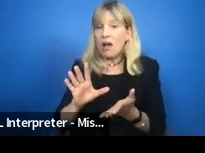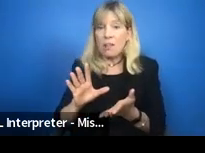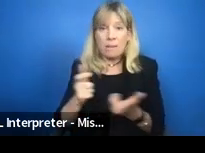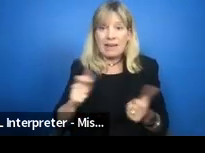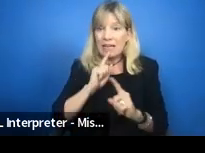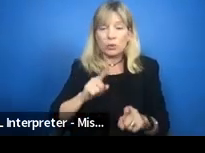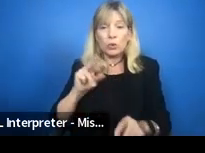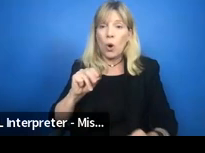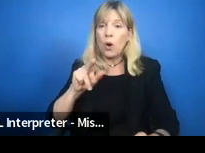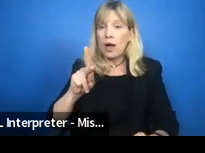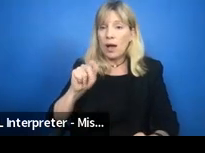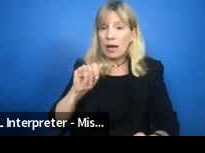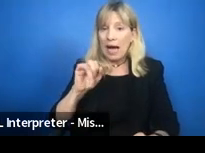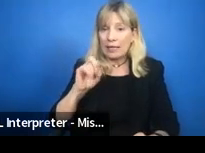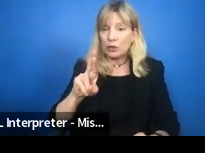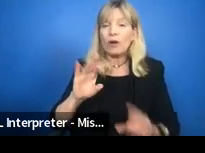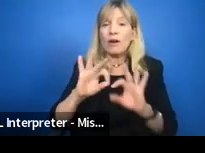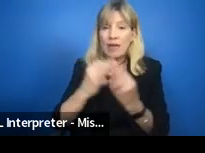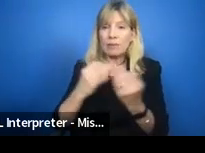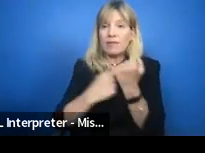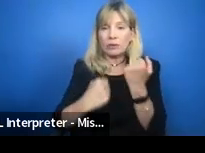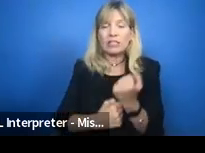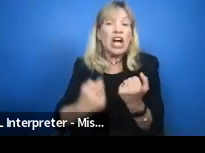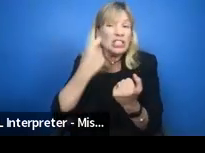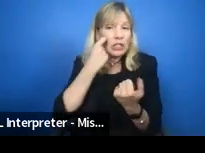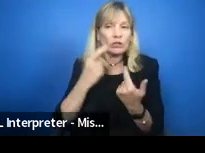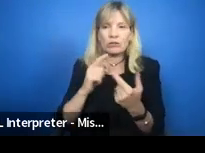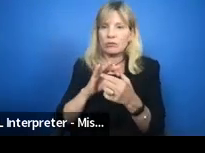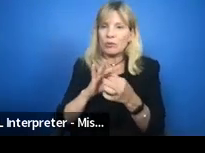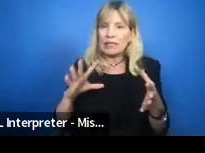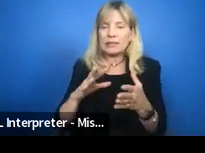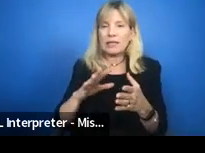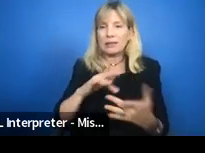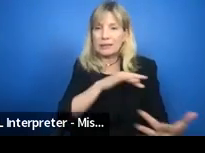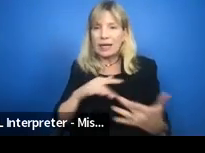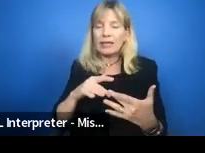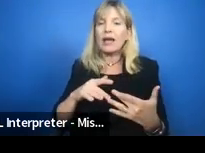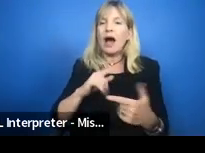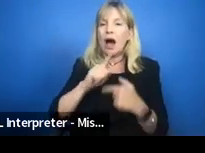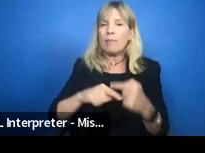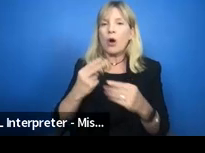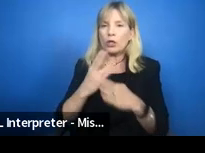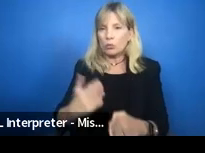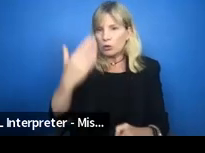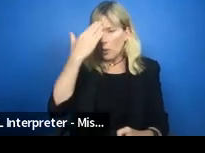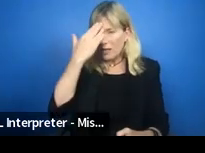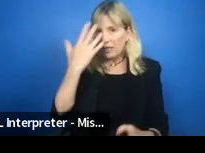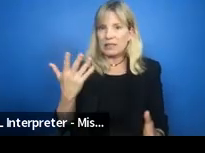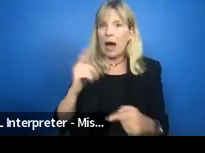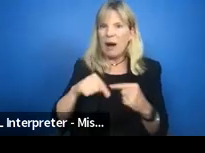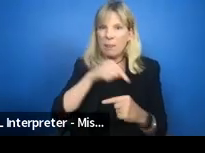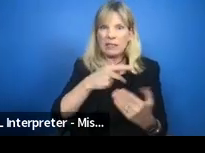Kaiser Family Foundation just this week released a new study related to consumer awareness of Medicaid unwinding, and the results were